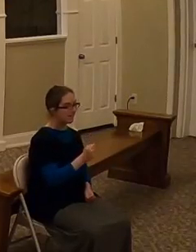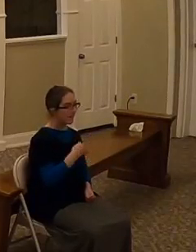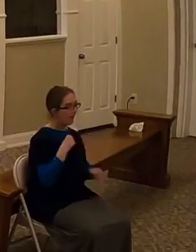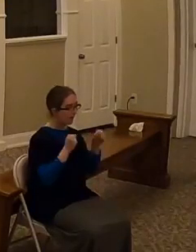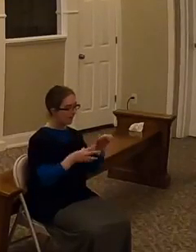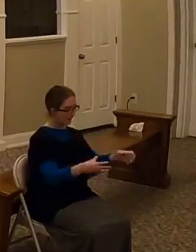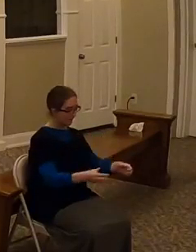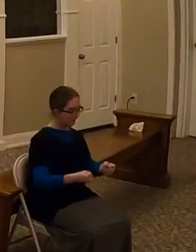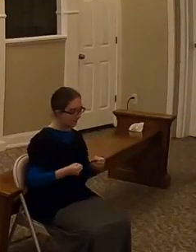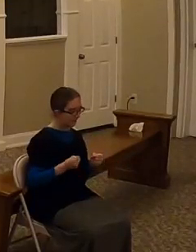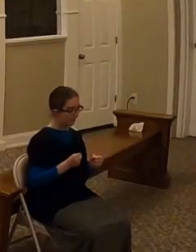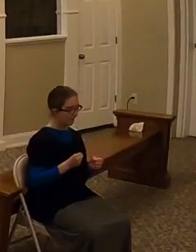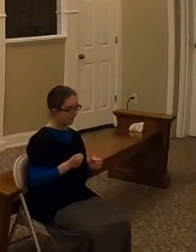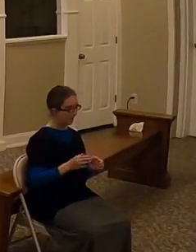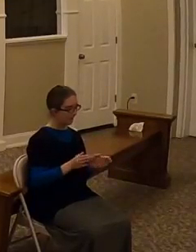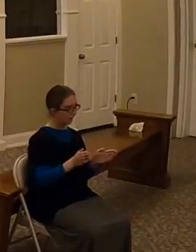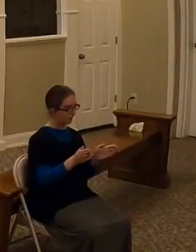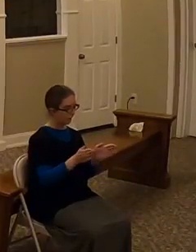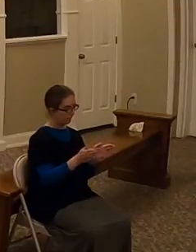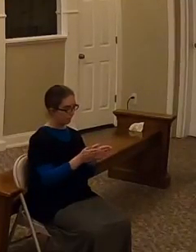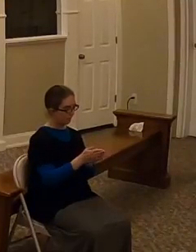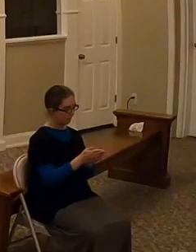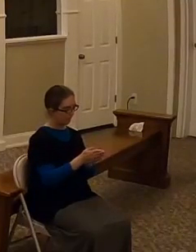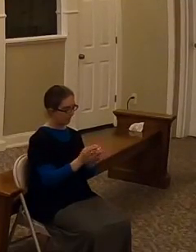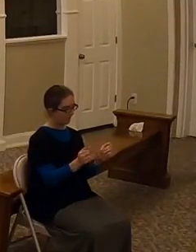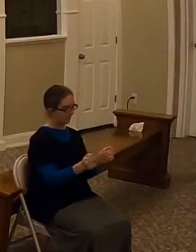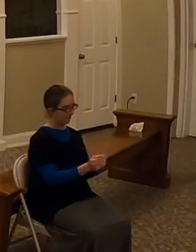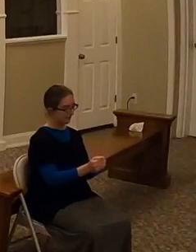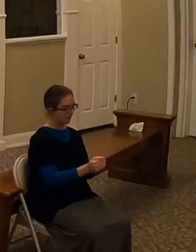I can take glue and I can glue two boards together.